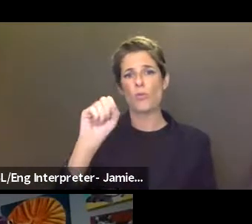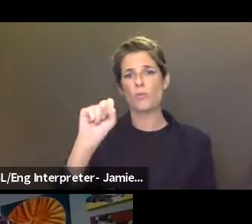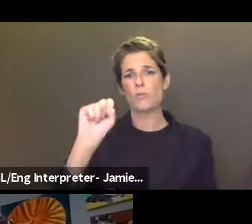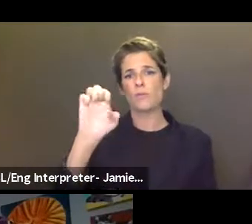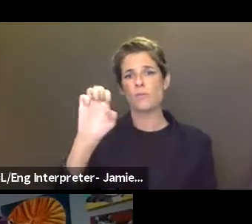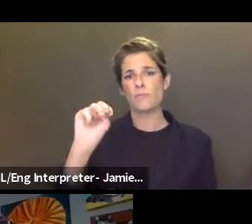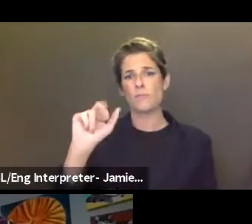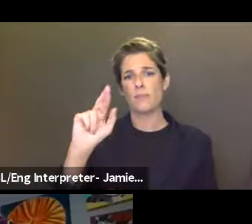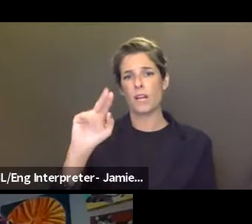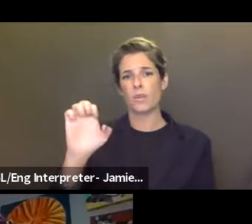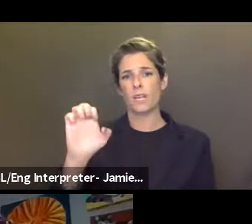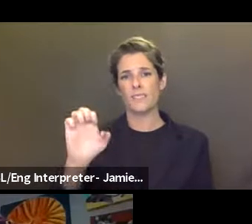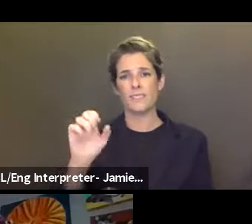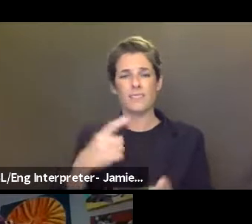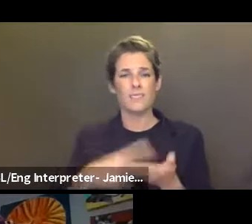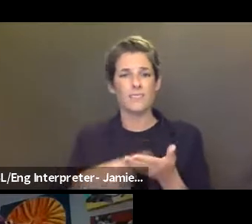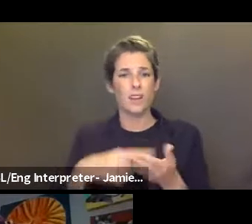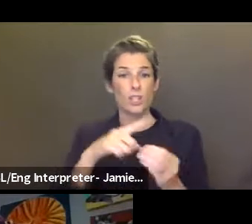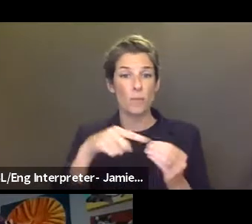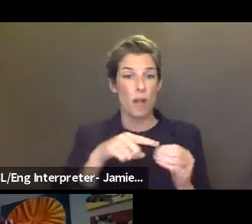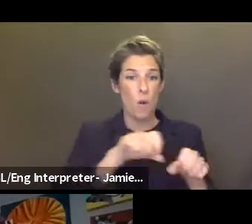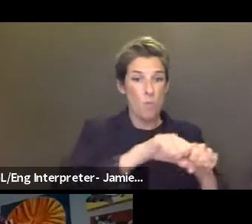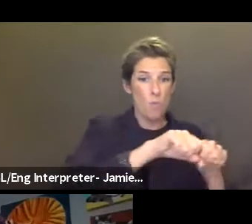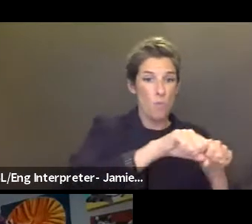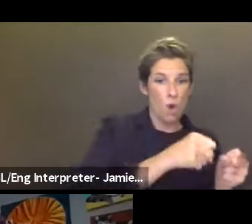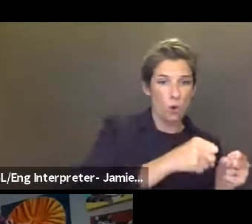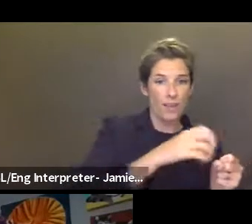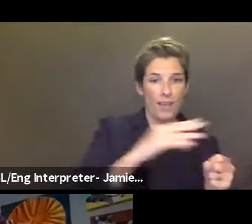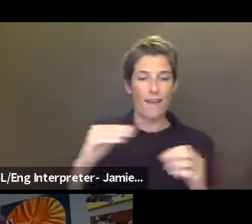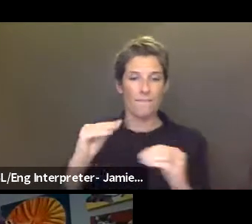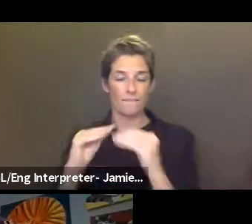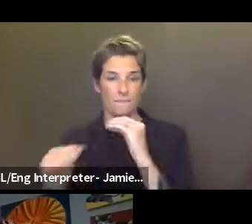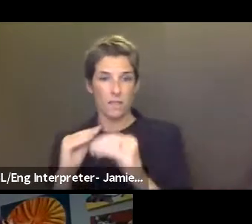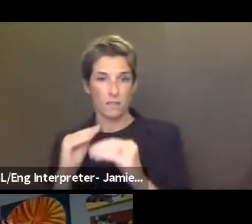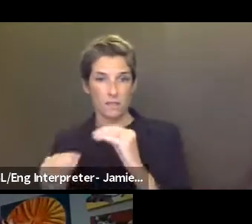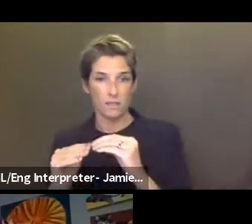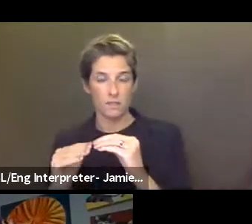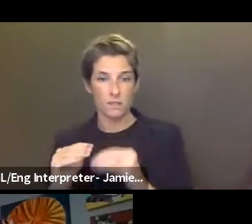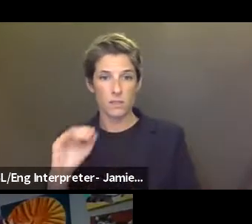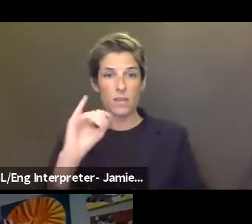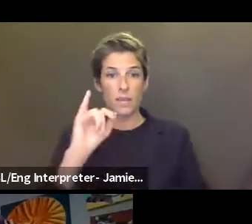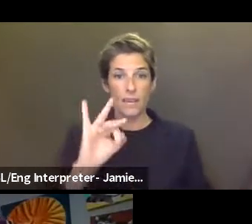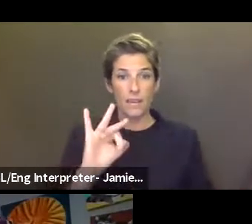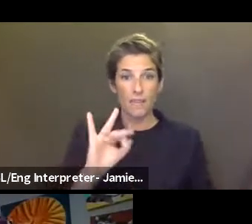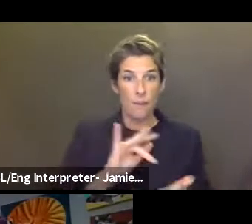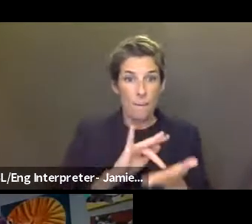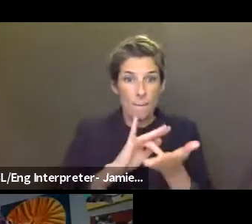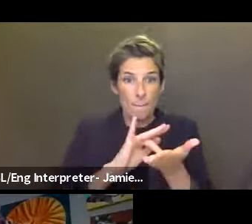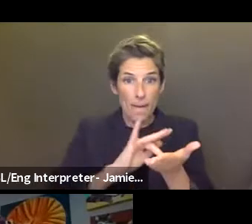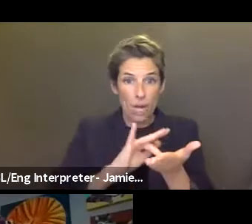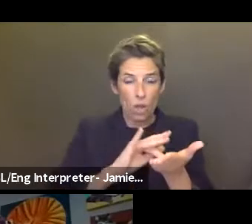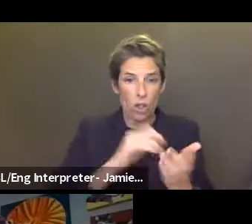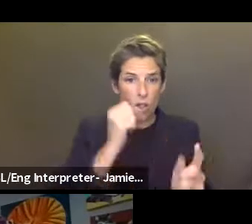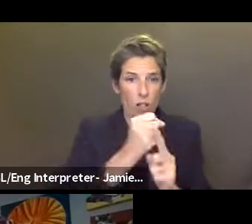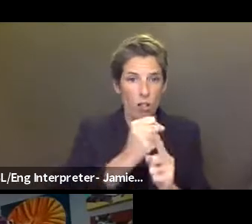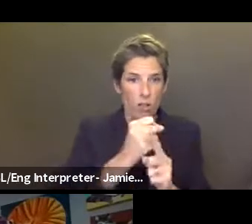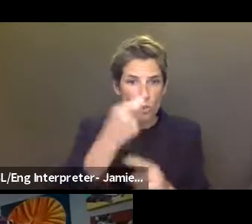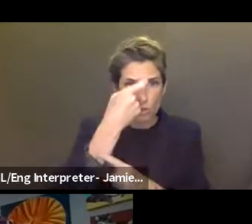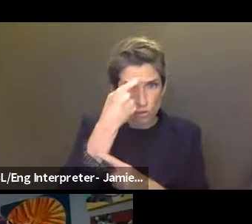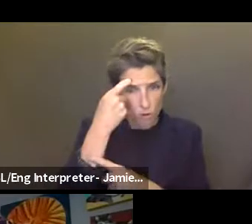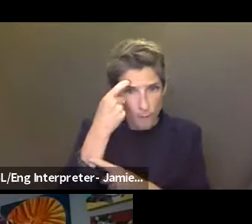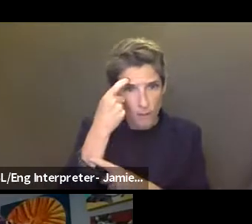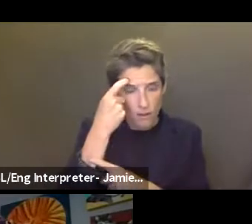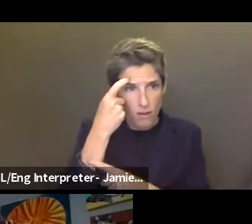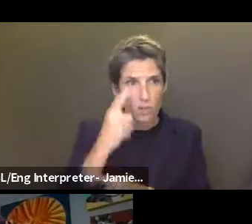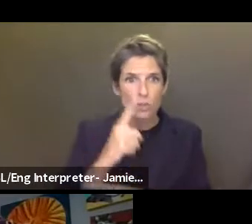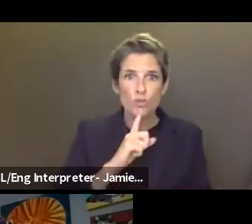and fixed. When one is recovering from a medical trauma with newly acquired disabilities, there is very definitely a